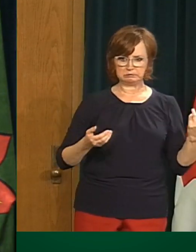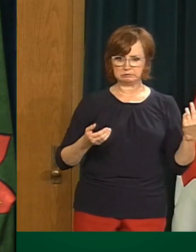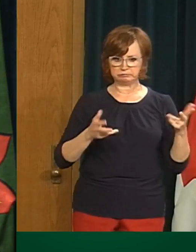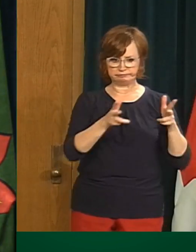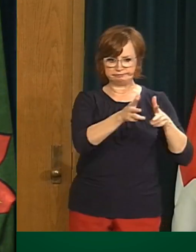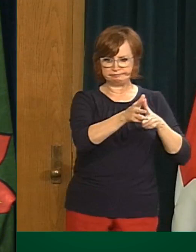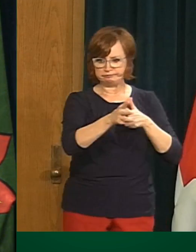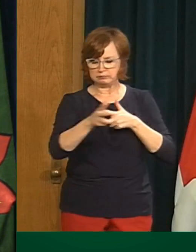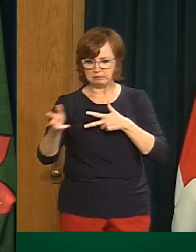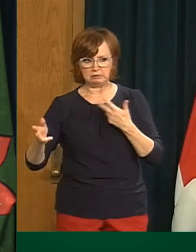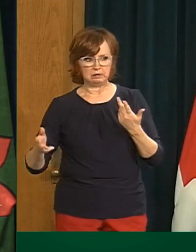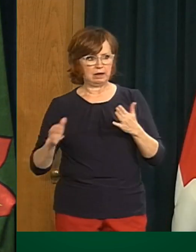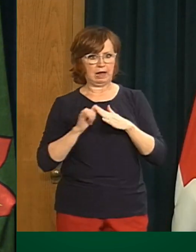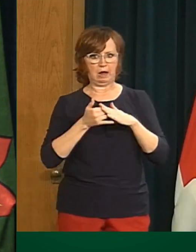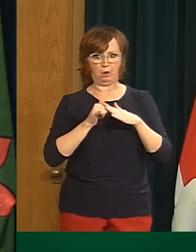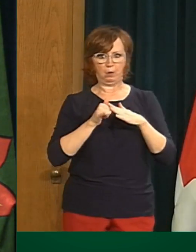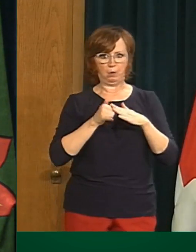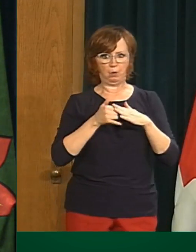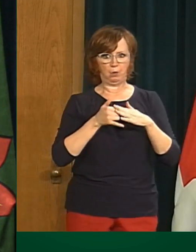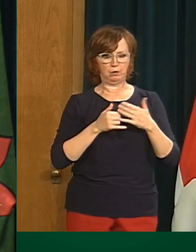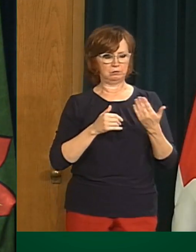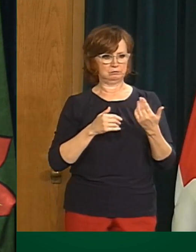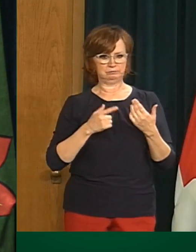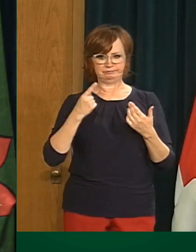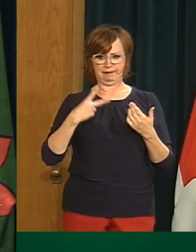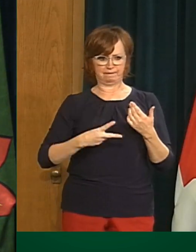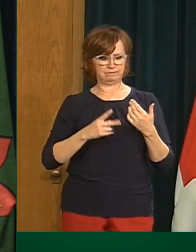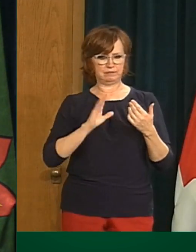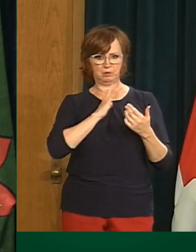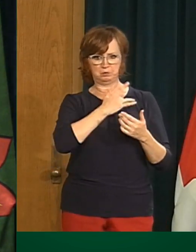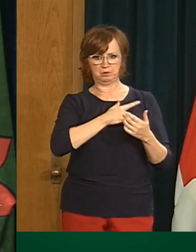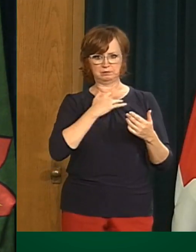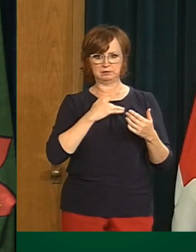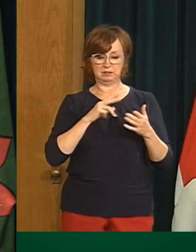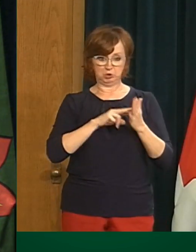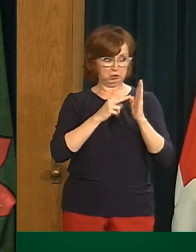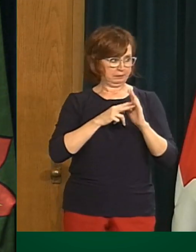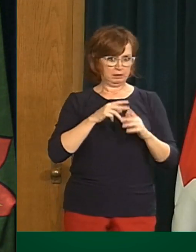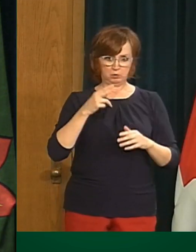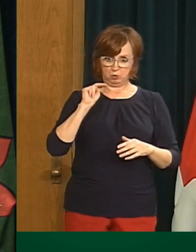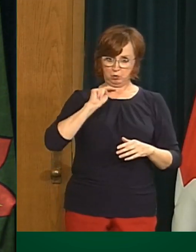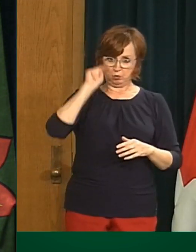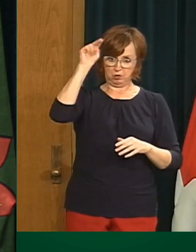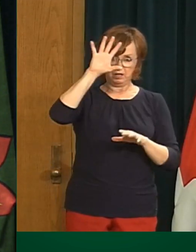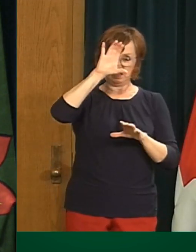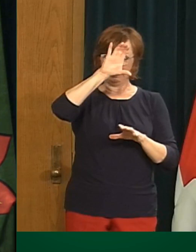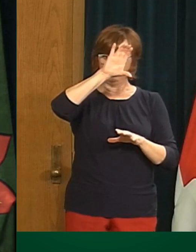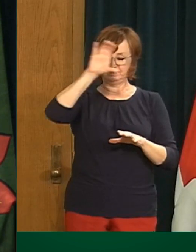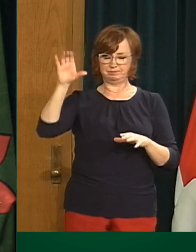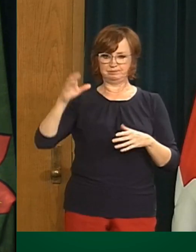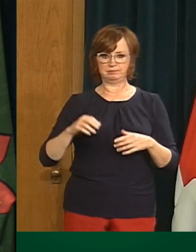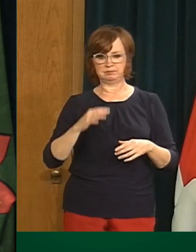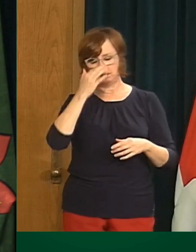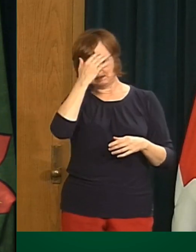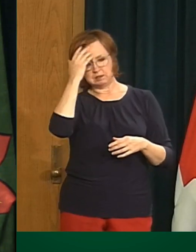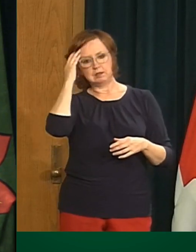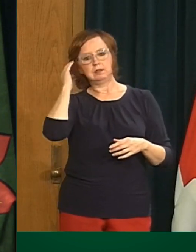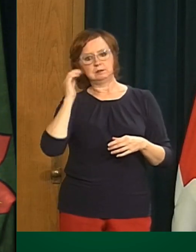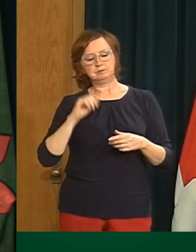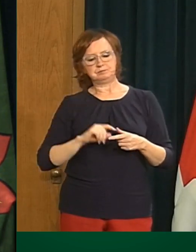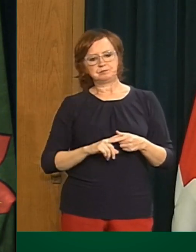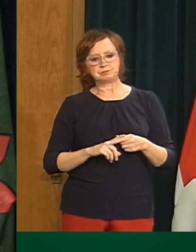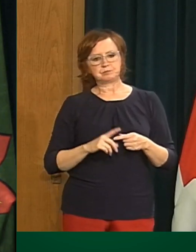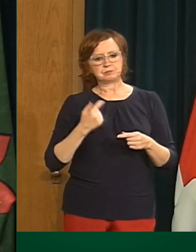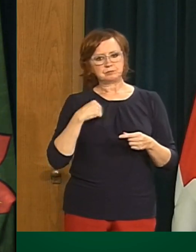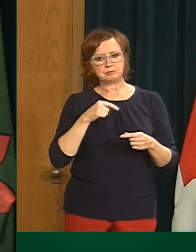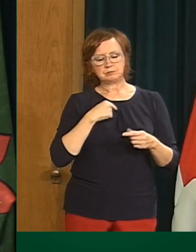a massive effort since more than half the province? By half the province, you're meaning the northern part of, yeah, okay. So we had started this conversation